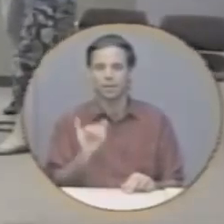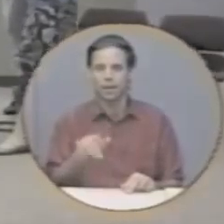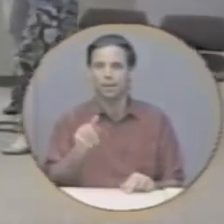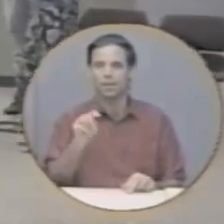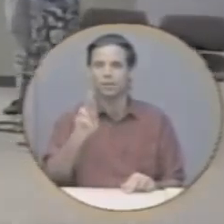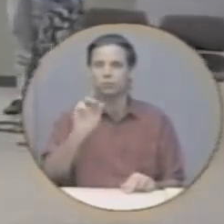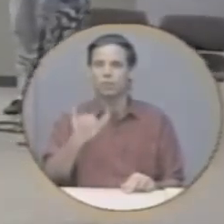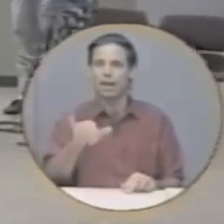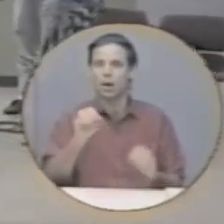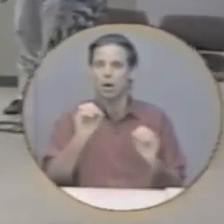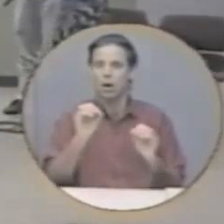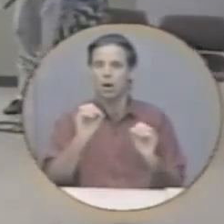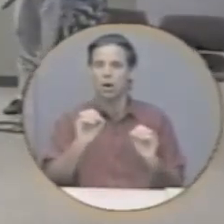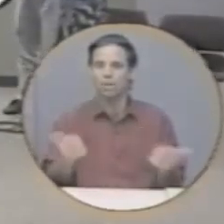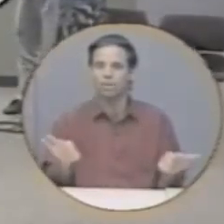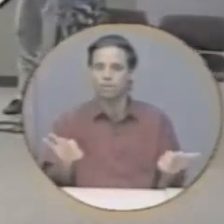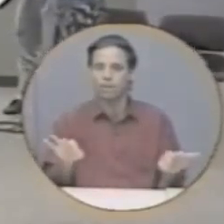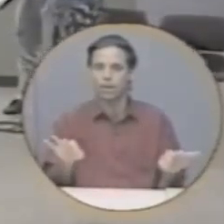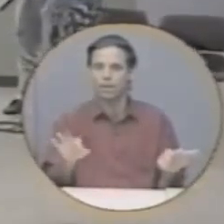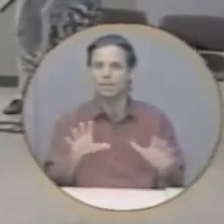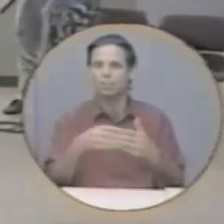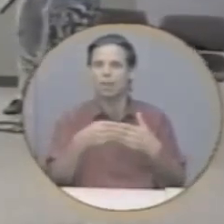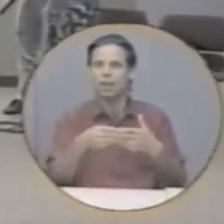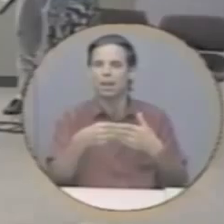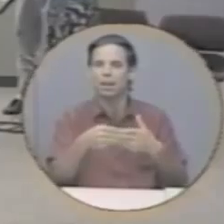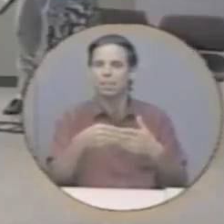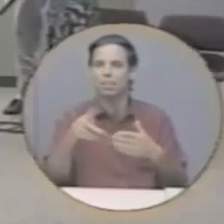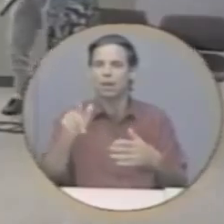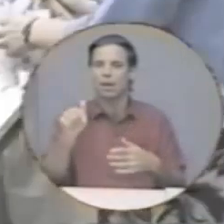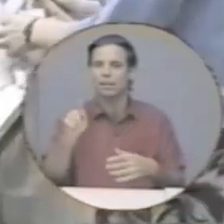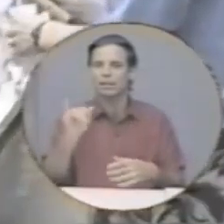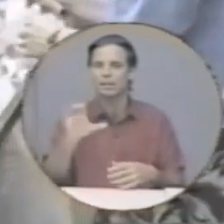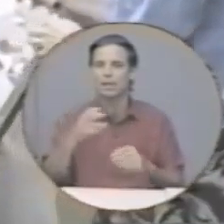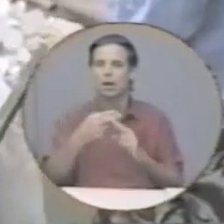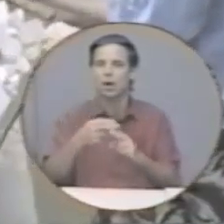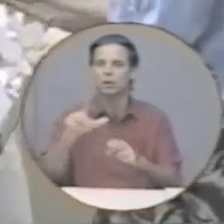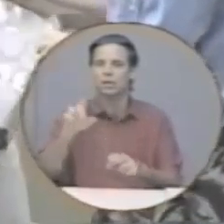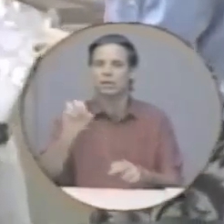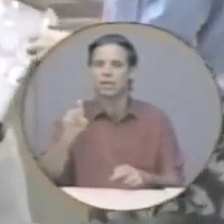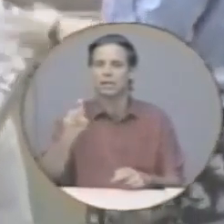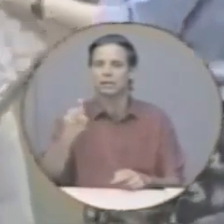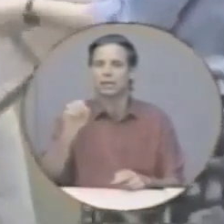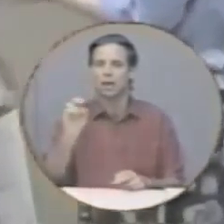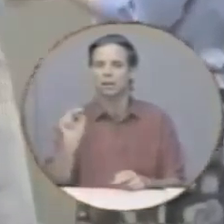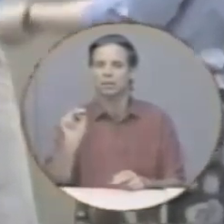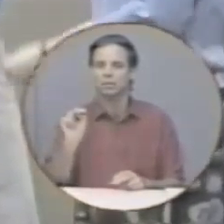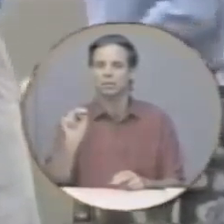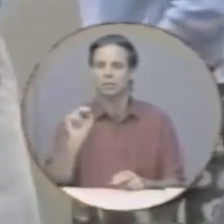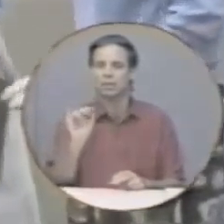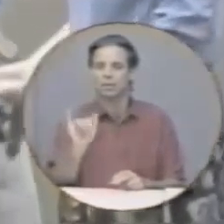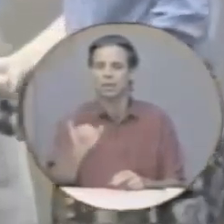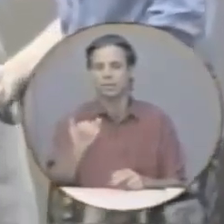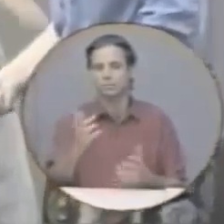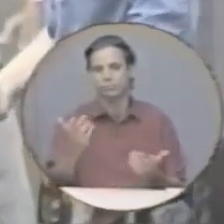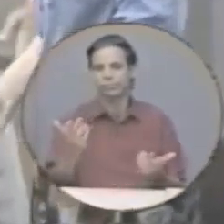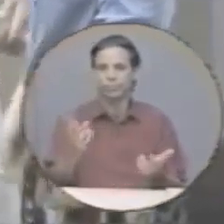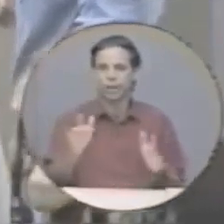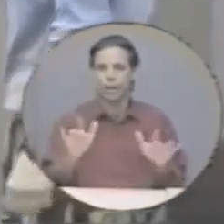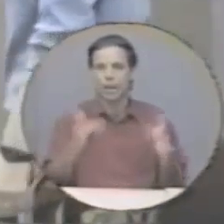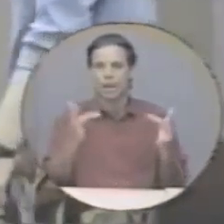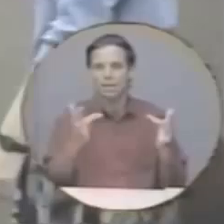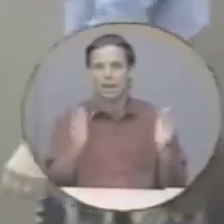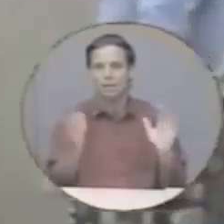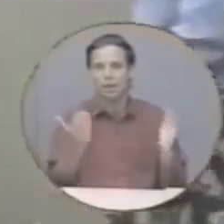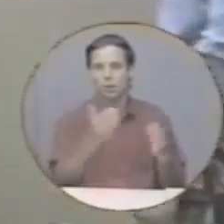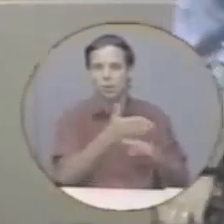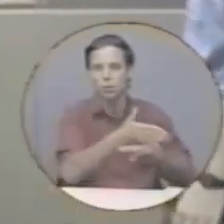tray off. Yeah, the tray is made of a plastic material called Lexan, which is relatively light compared to wood,